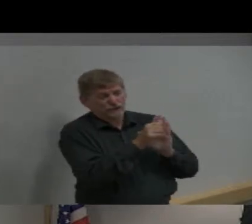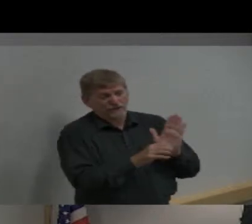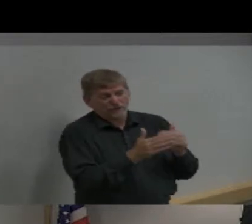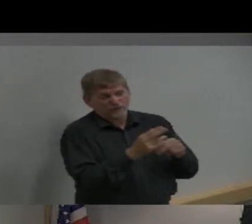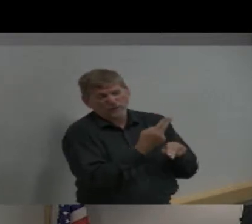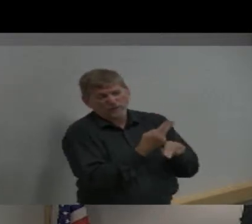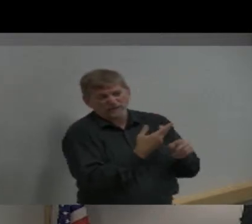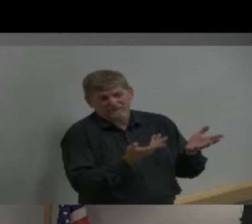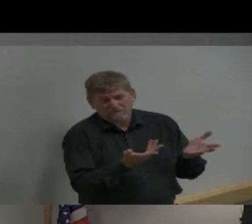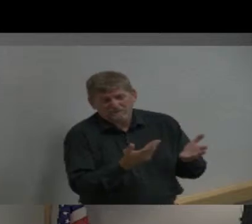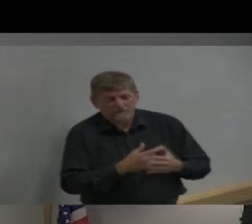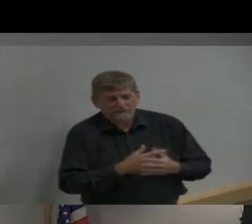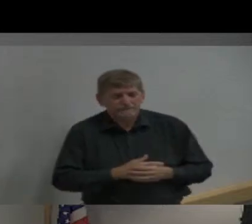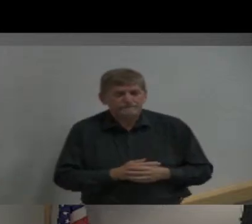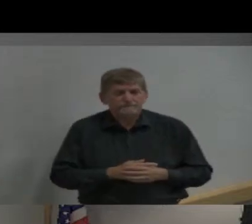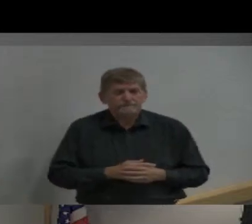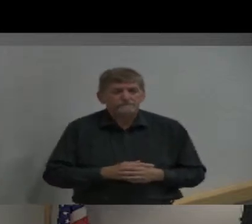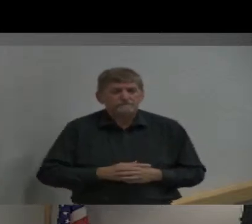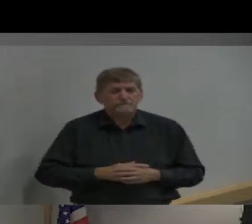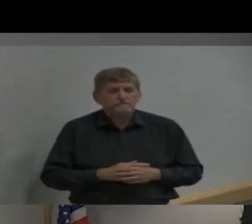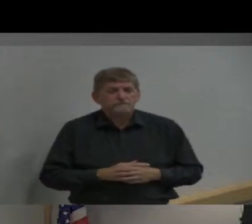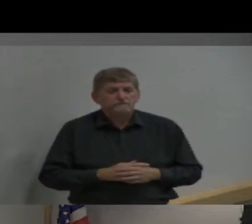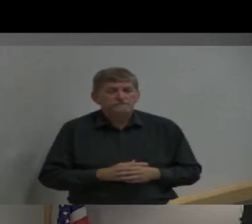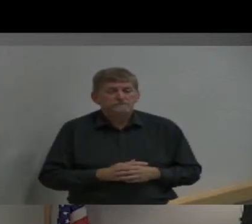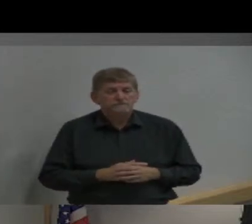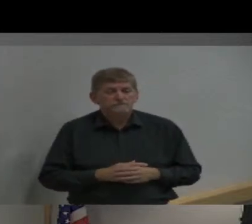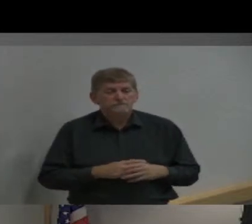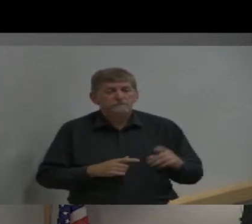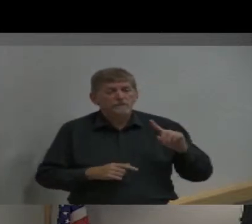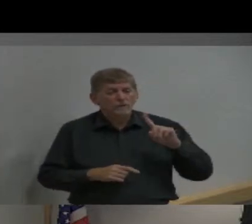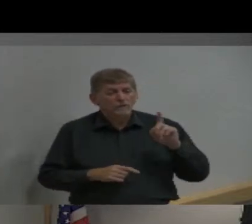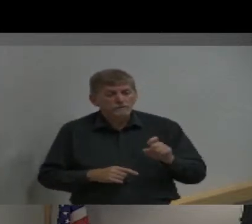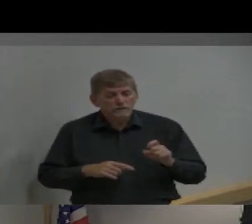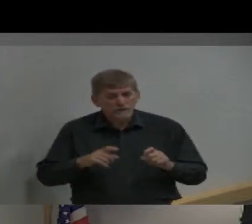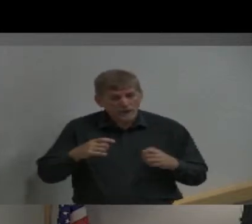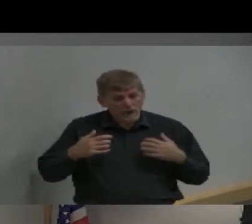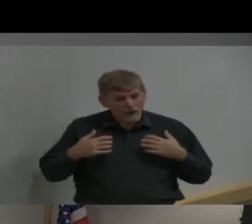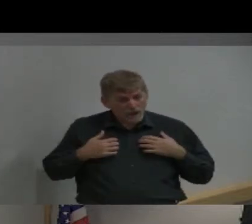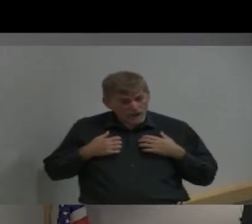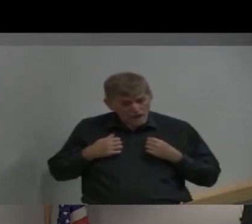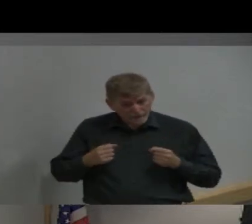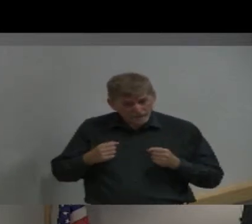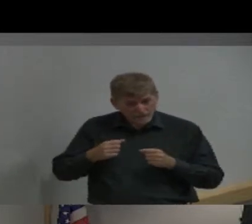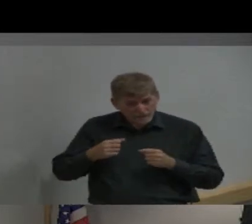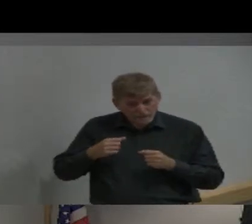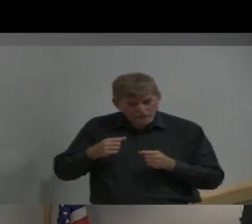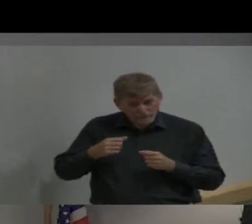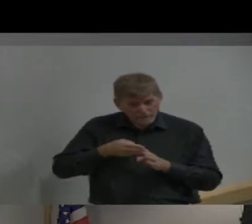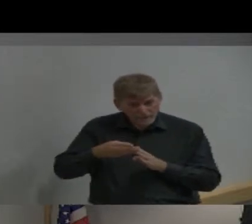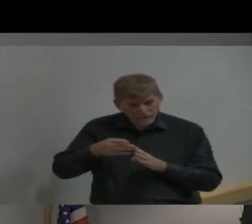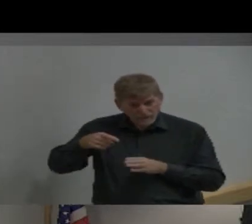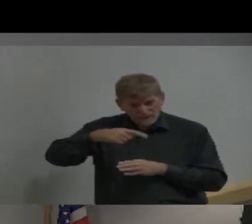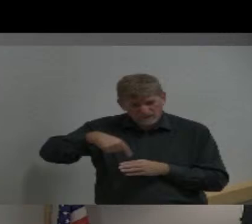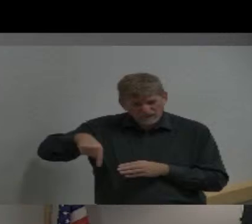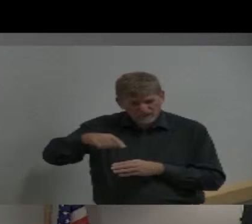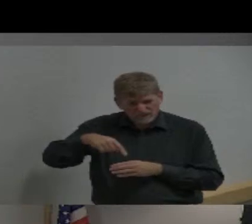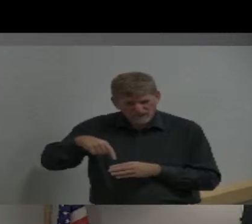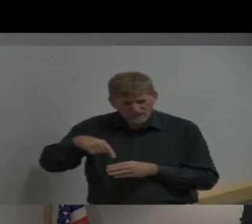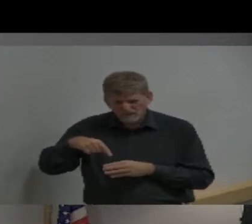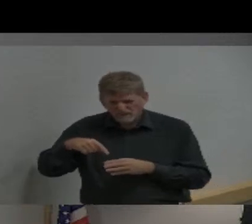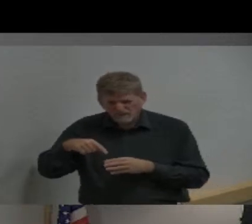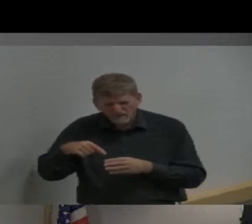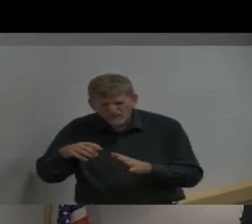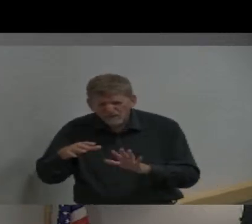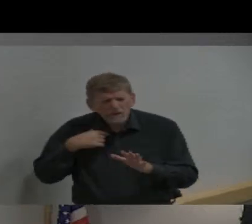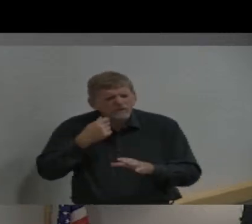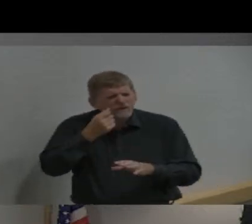quarantined, or is that not an issue right now? I mean, why we have 346 beds in our county